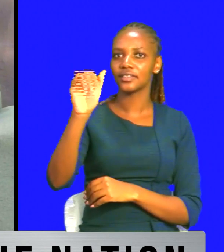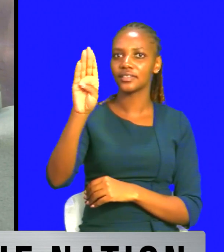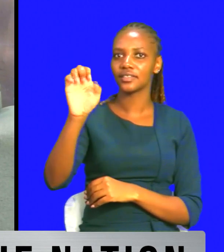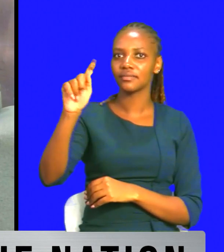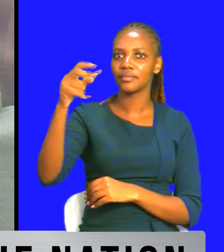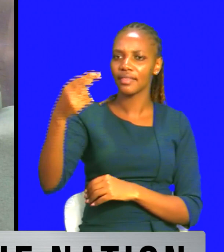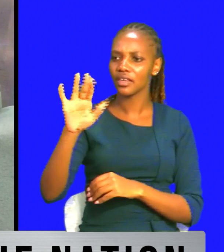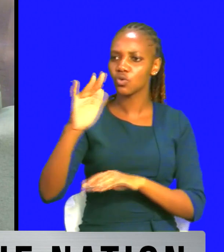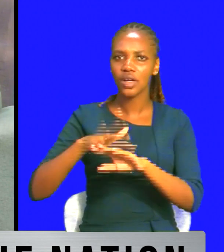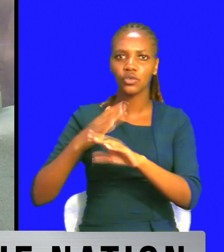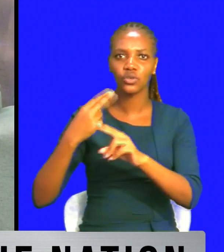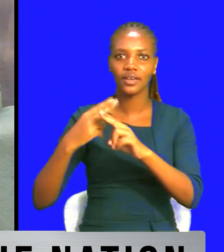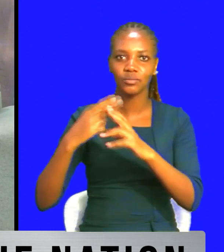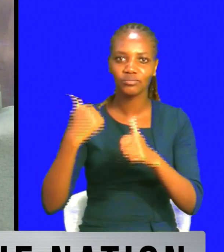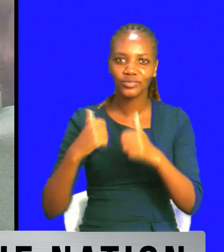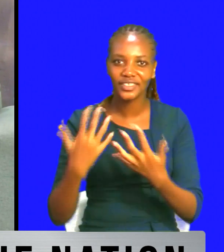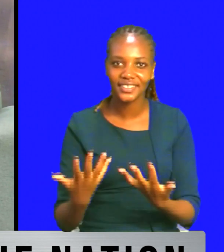Wamuro? Give us the name.